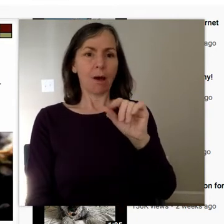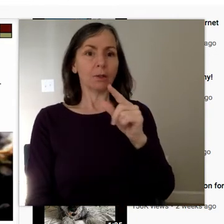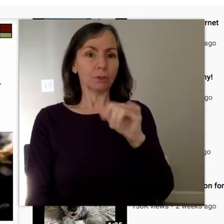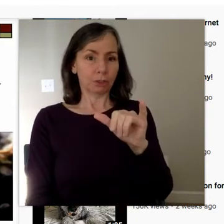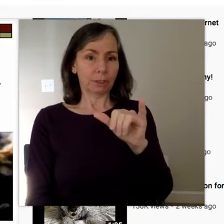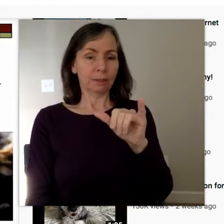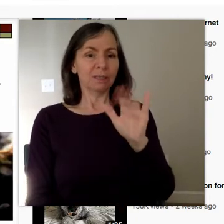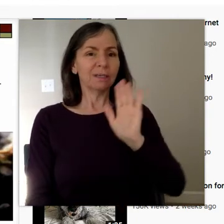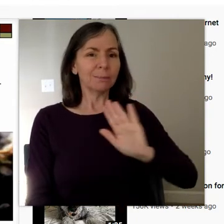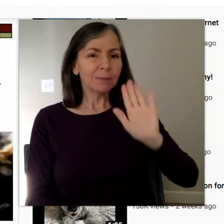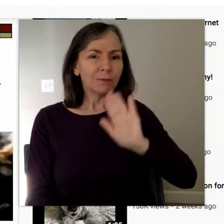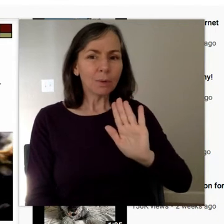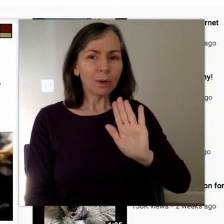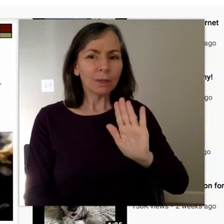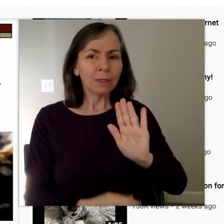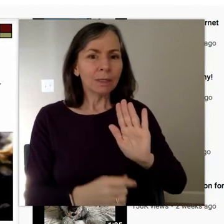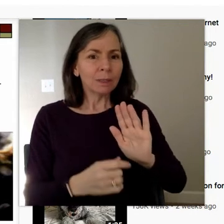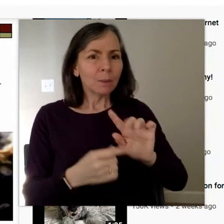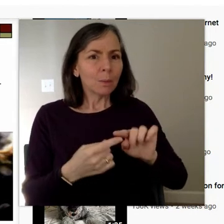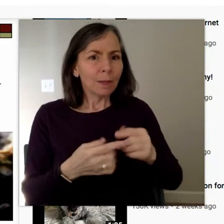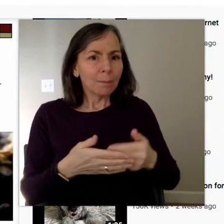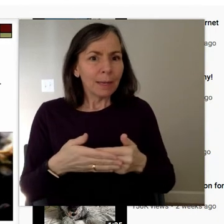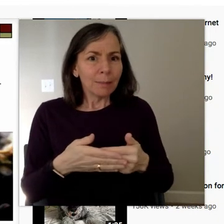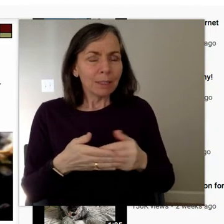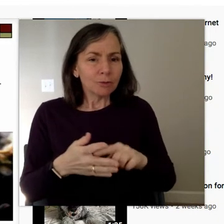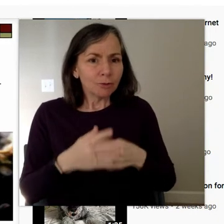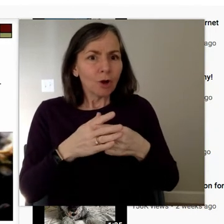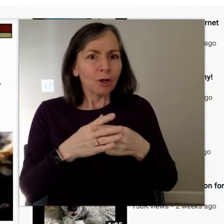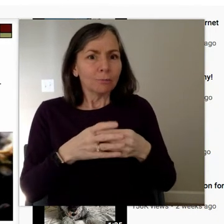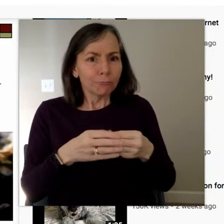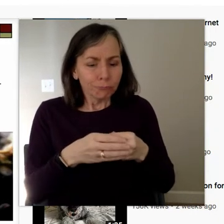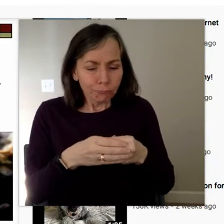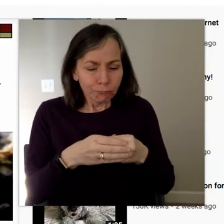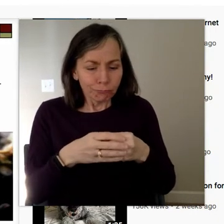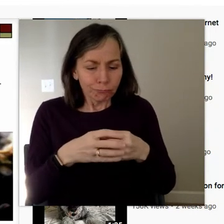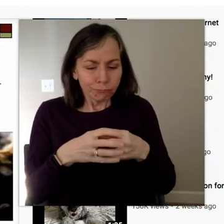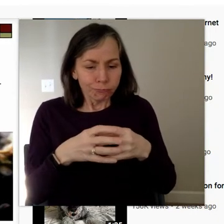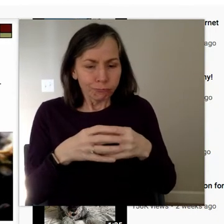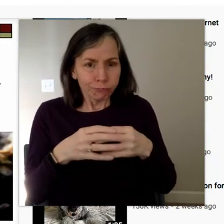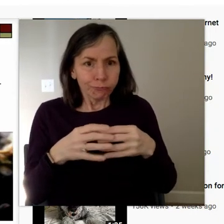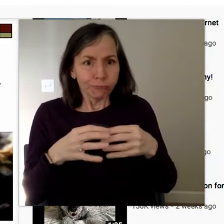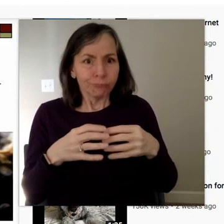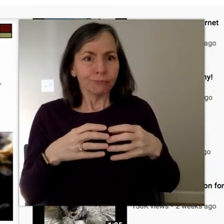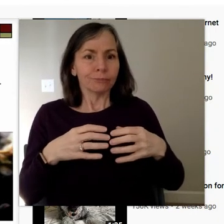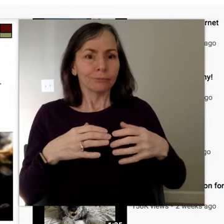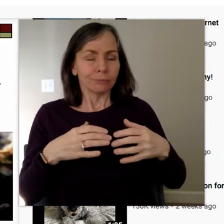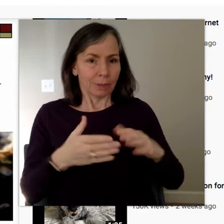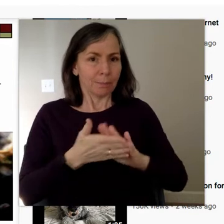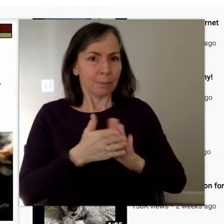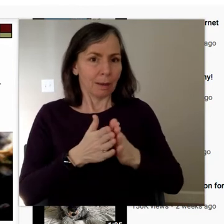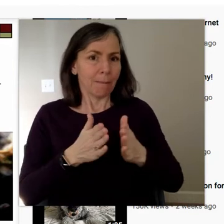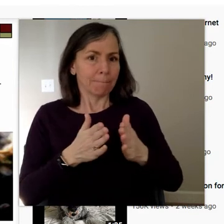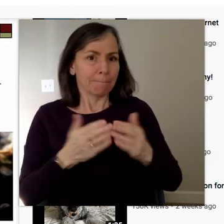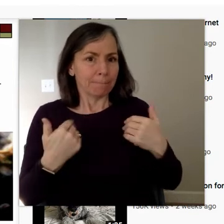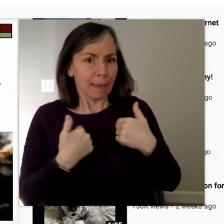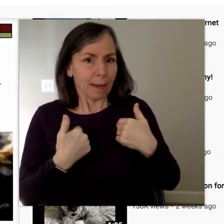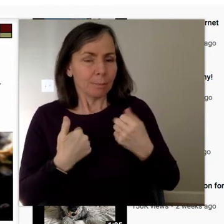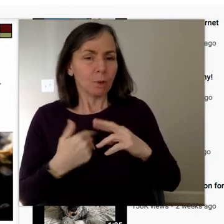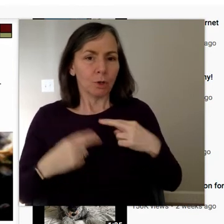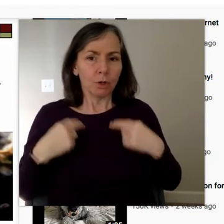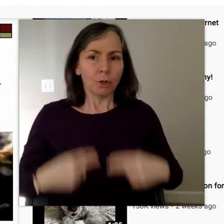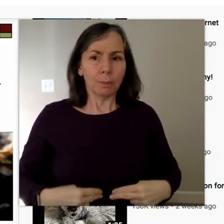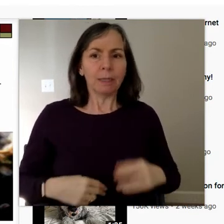is the description. We study things life before it is actually born. It shows evidence that we came from a